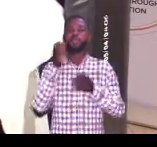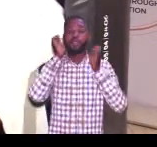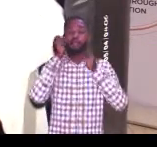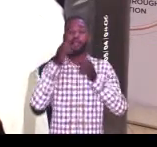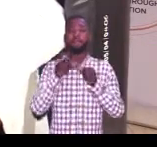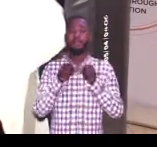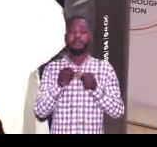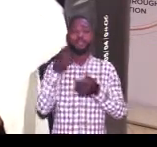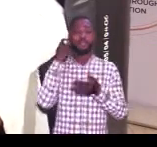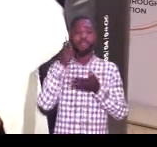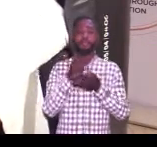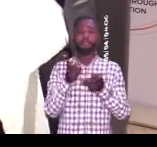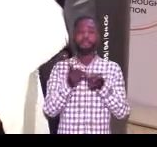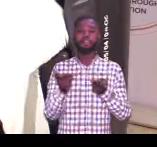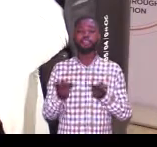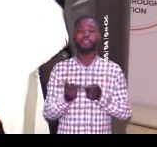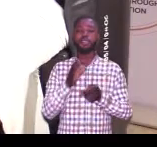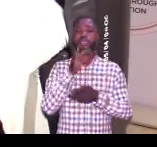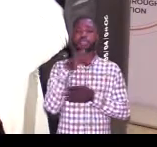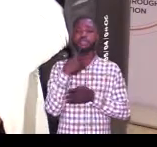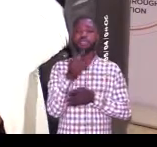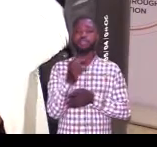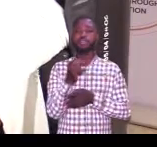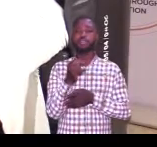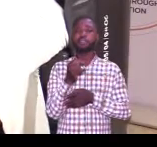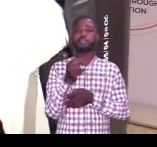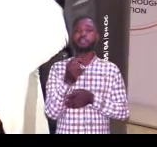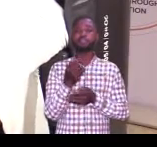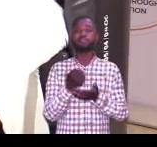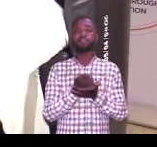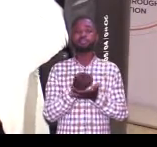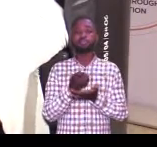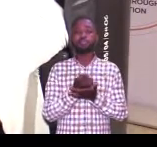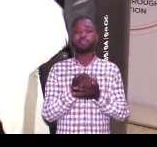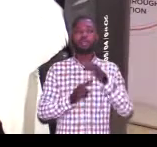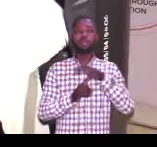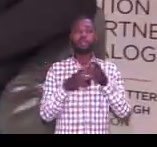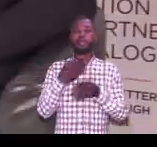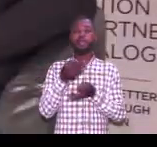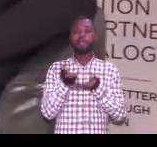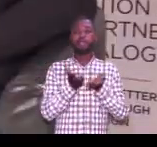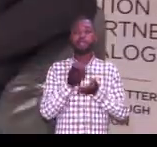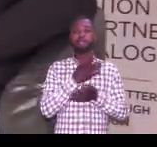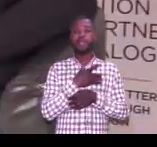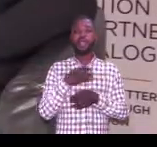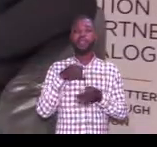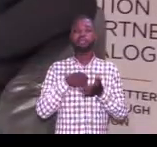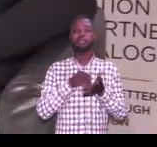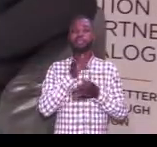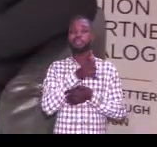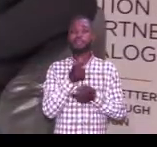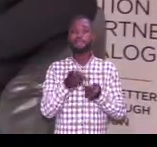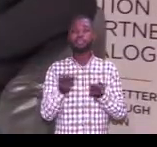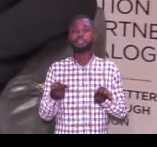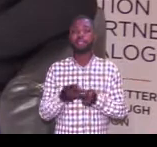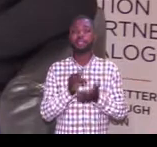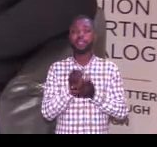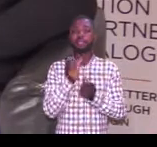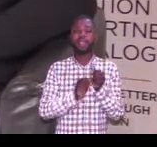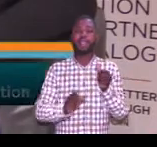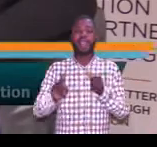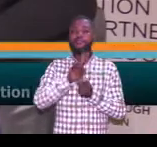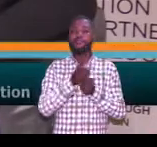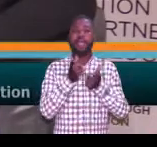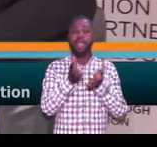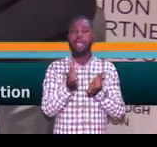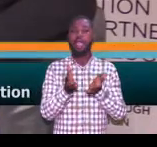Permanent secretary's position is the echelon of the service and is a dream position that